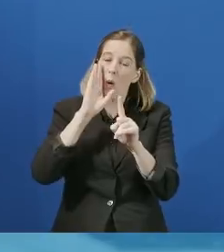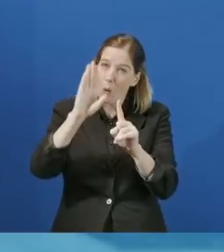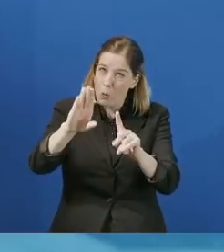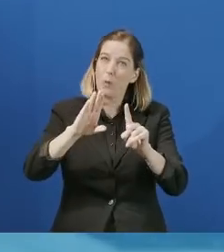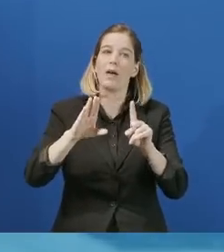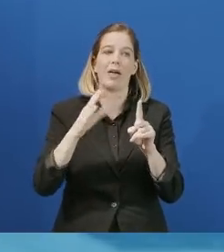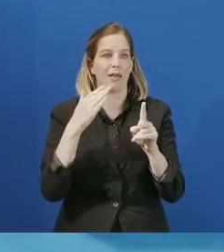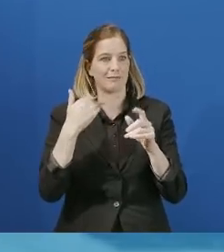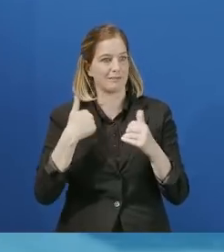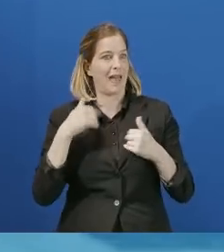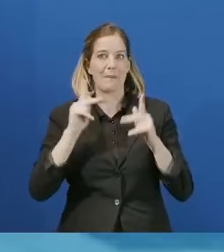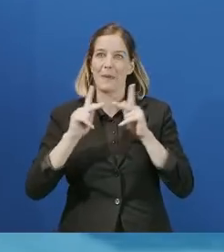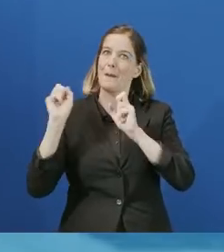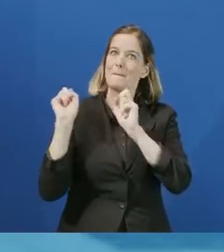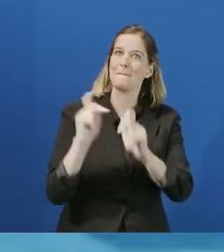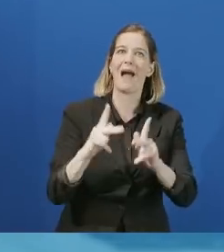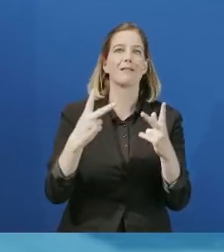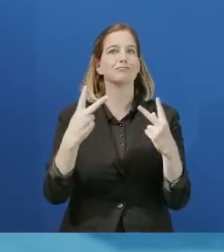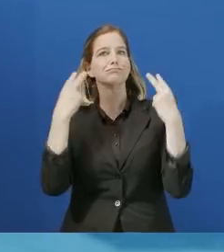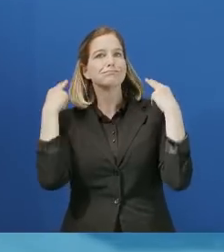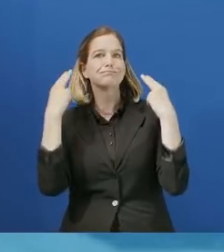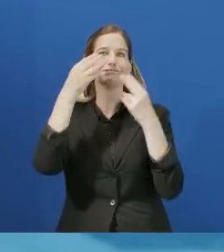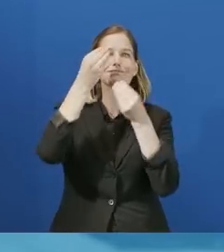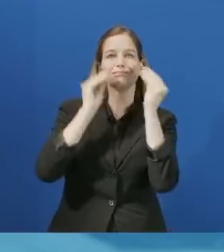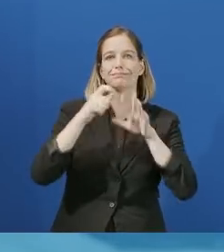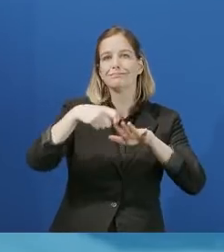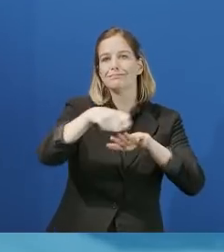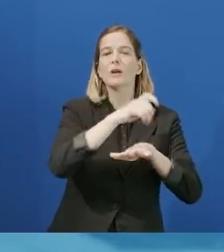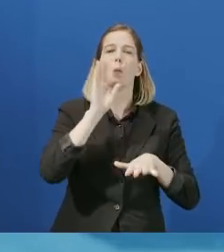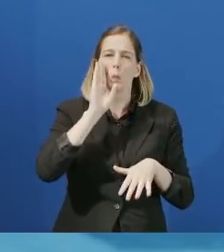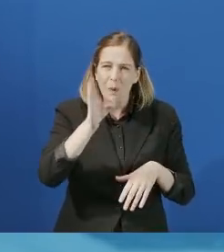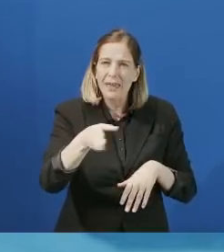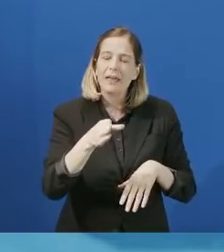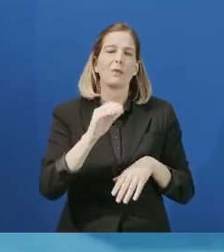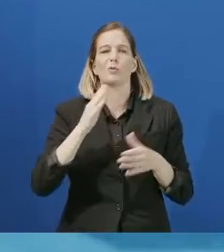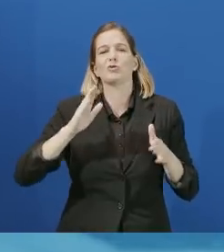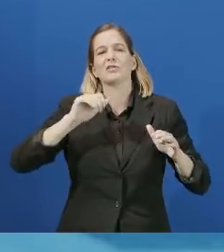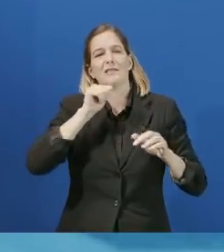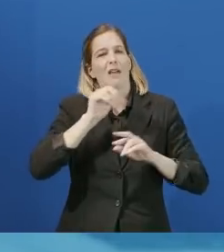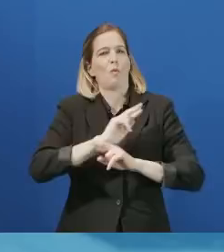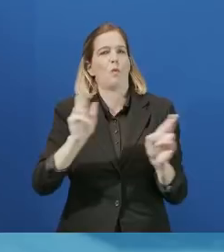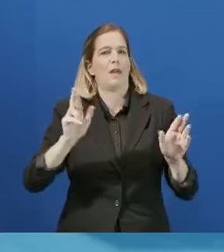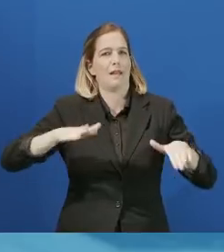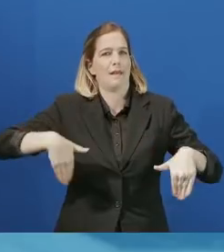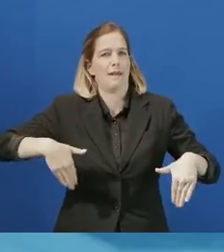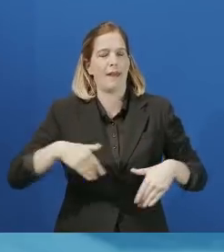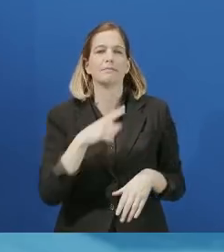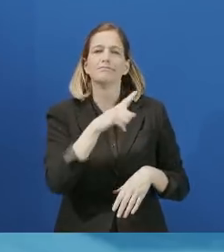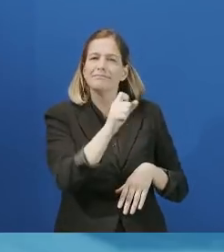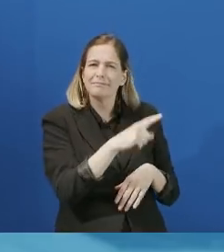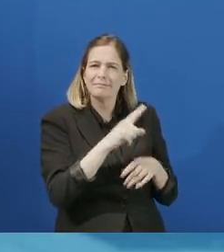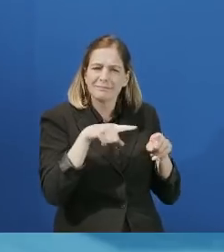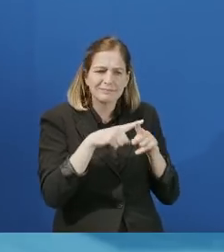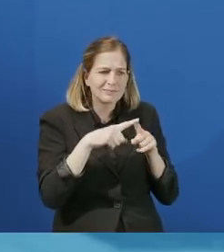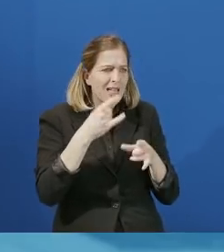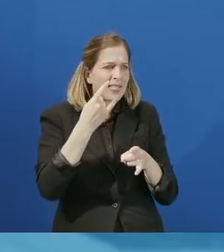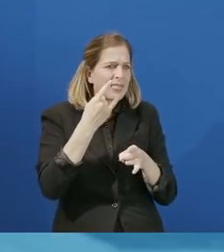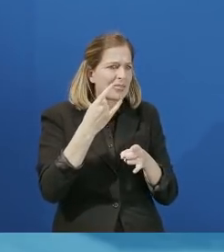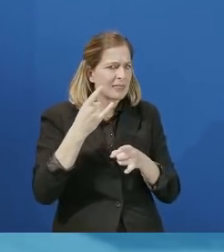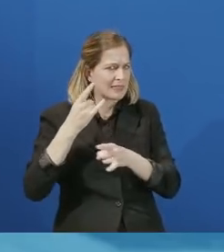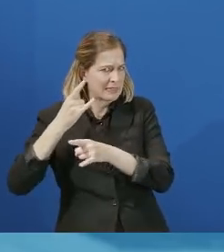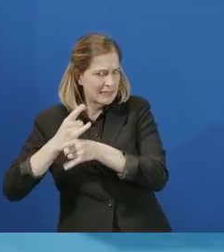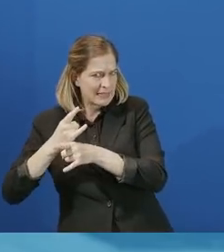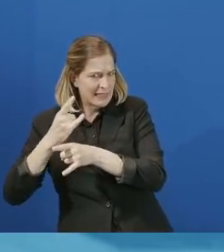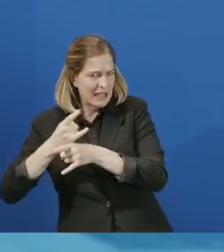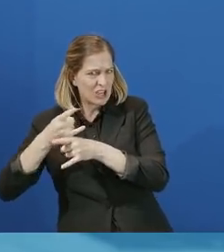Governor, follow-up question. There has been quite a bit of concern over liquor stores being allowed to remain open, but church services